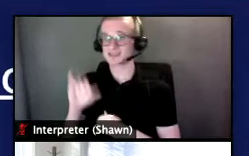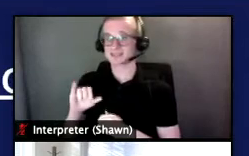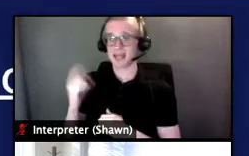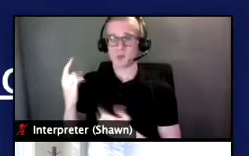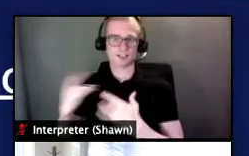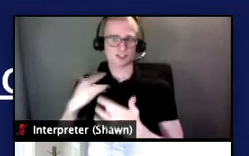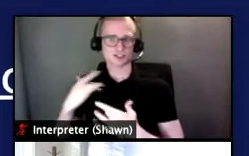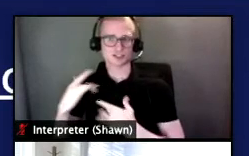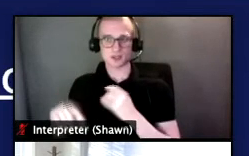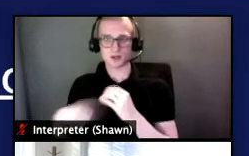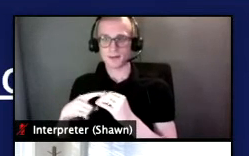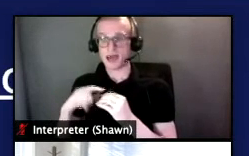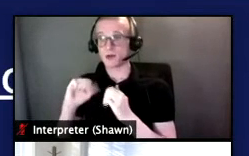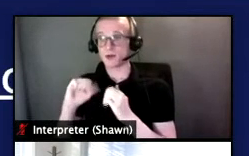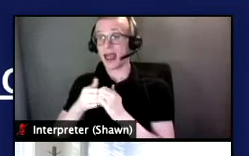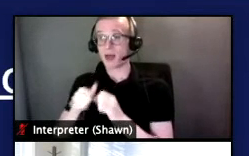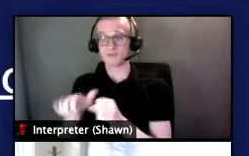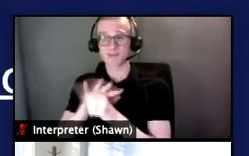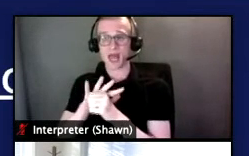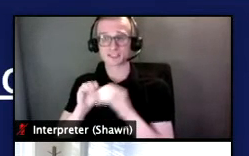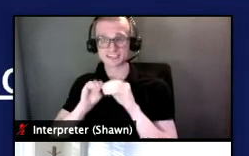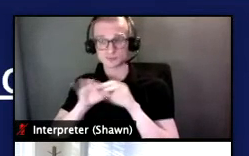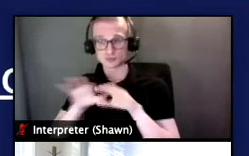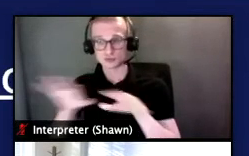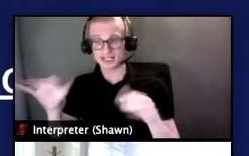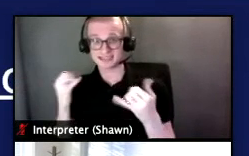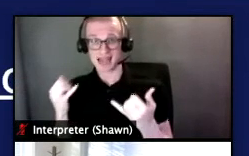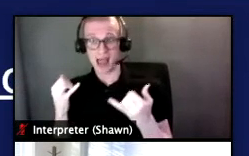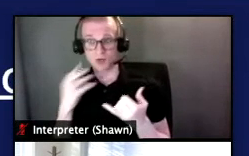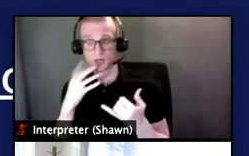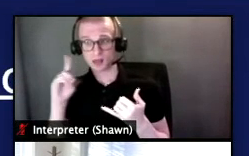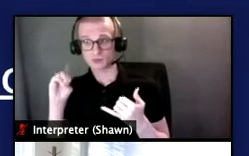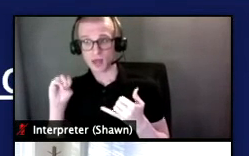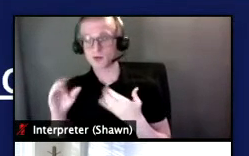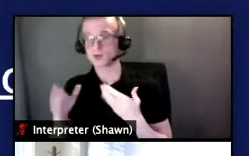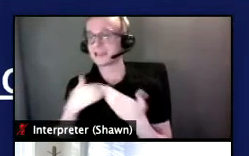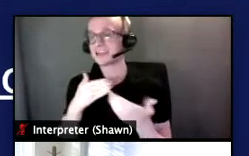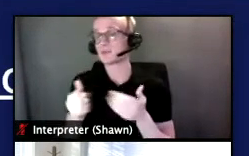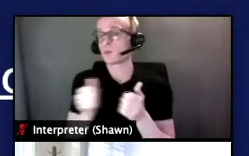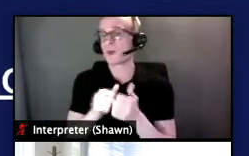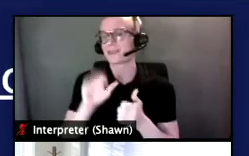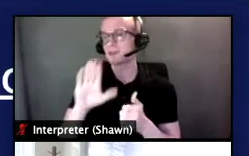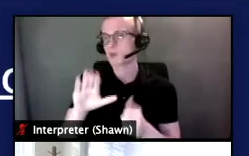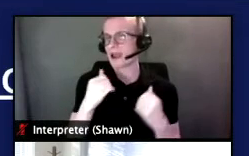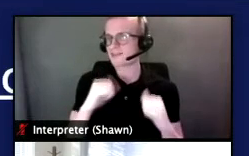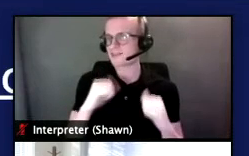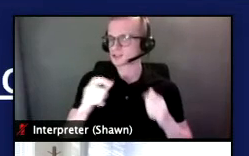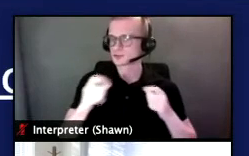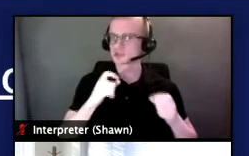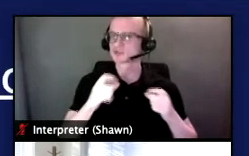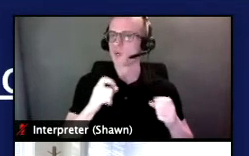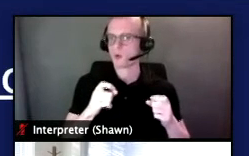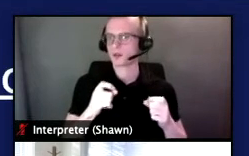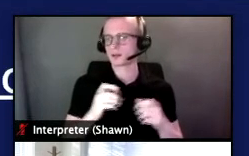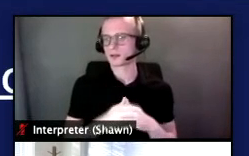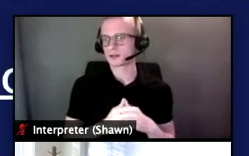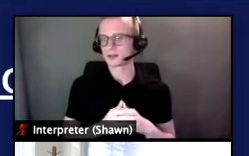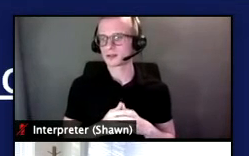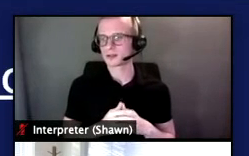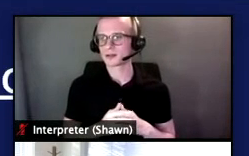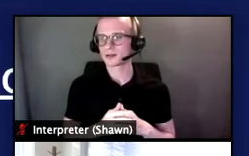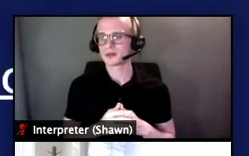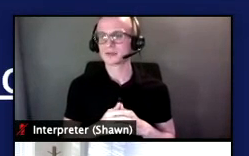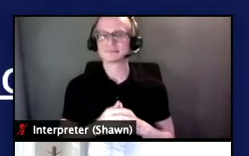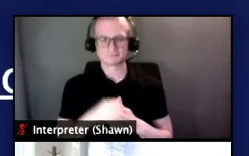in Colorado, even as you're doing mitigation efforts in public? Yeah, thanks, Mark. We are